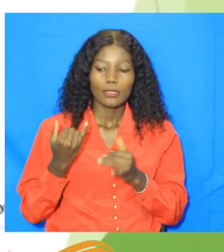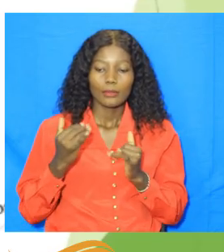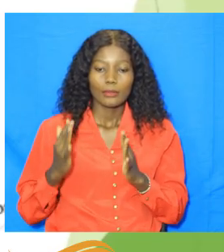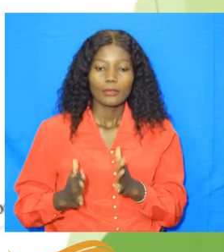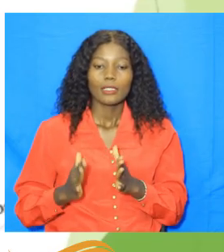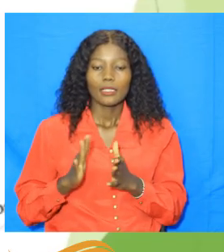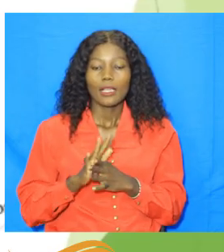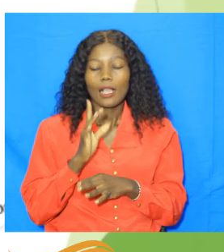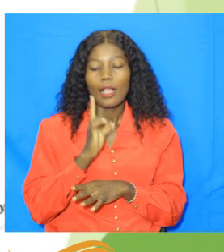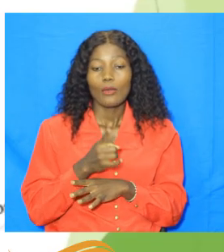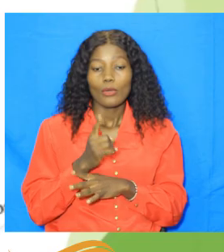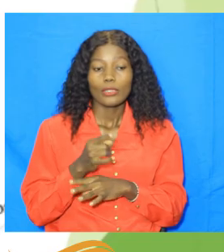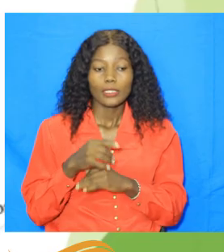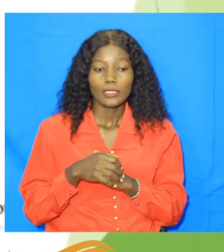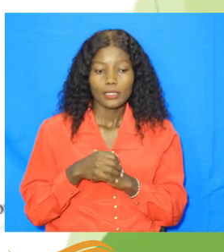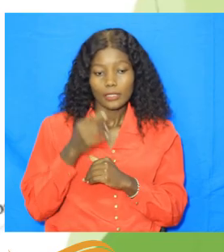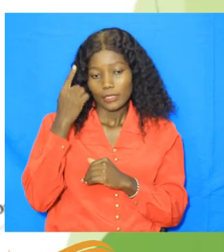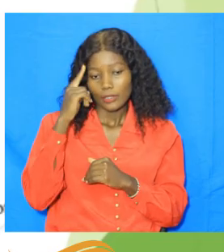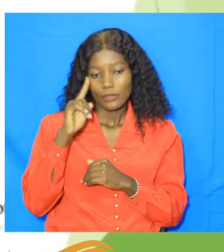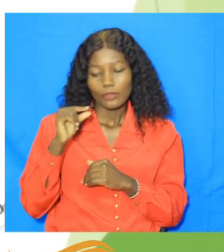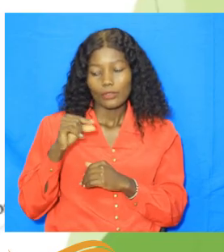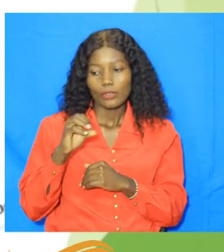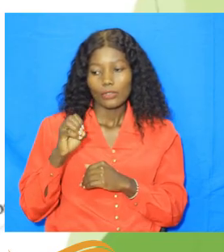athlete a warning for goading.